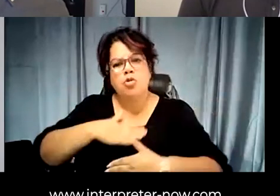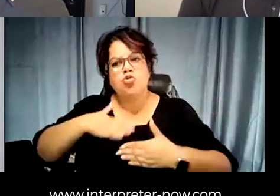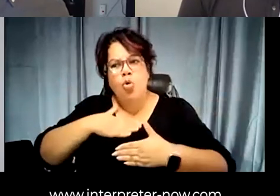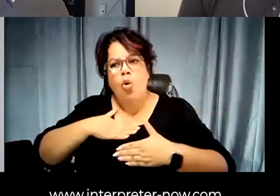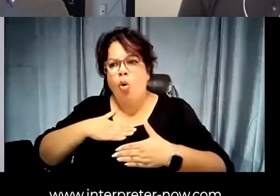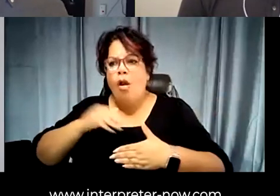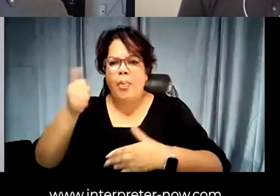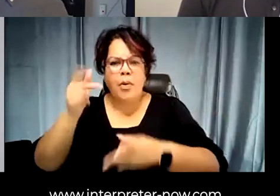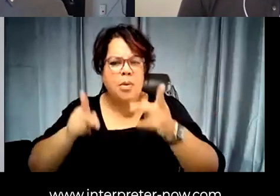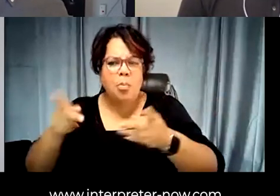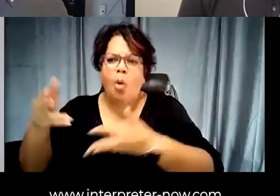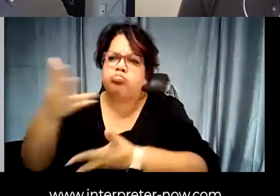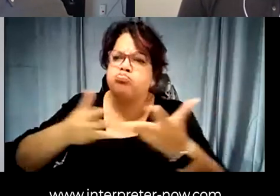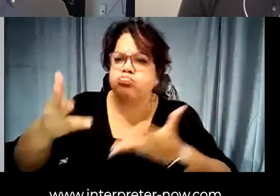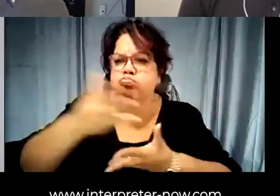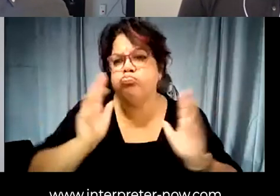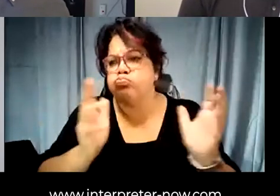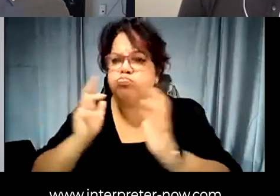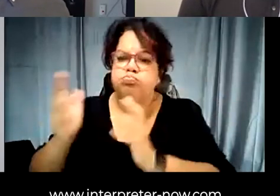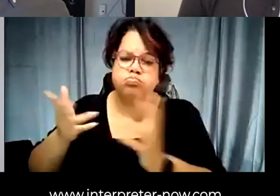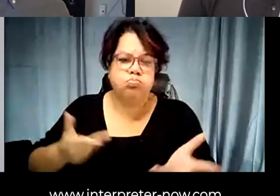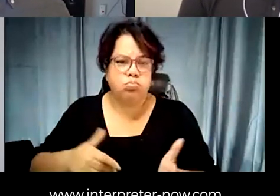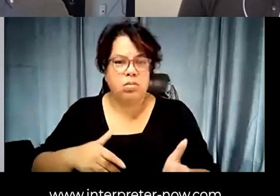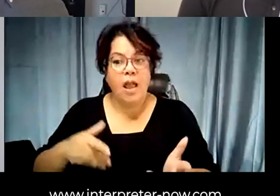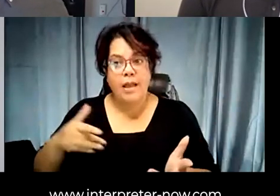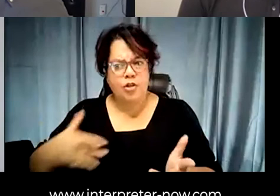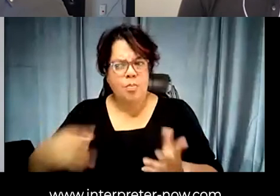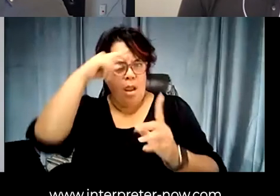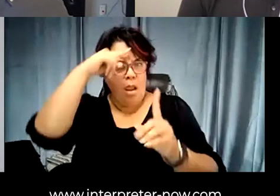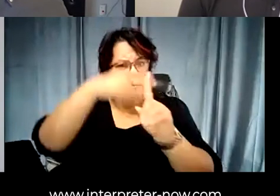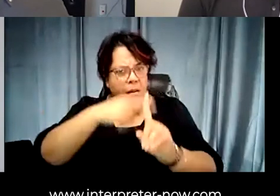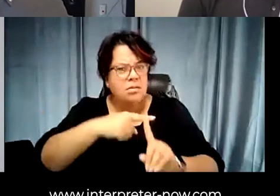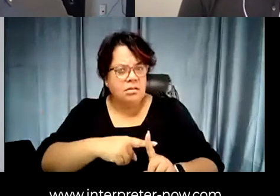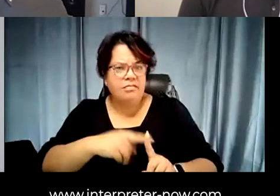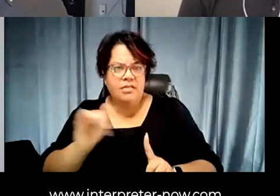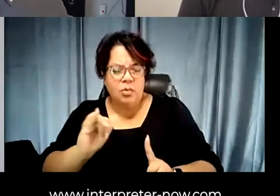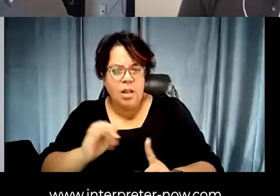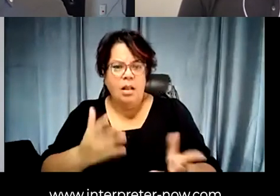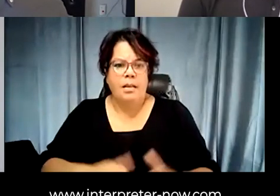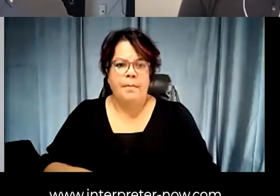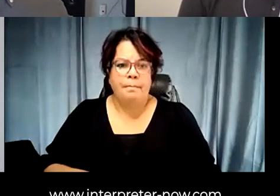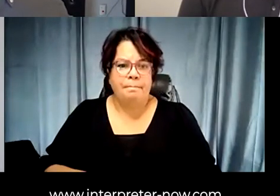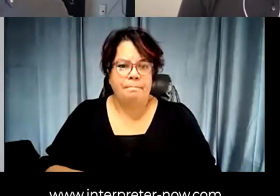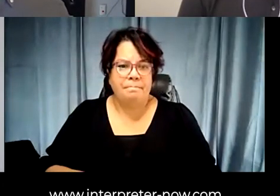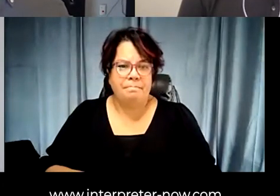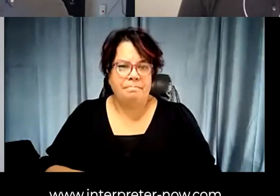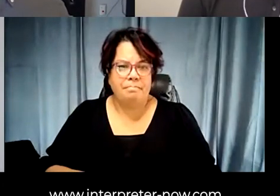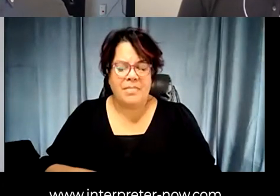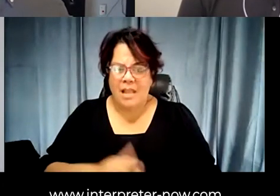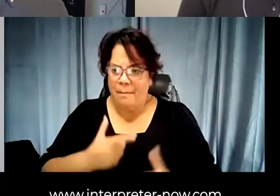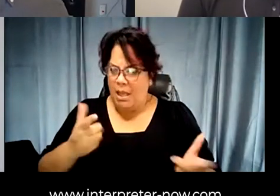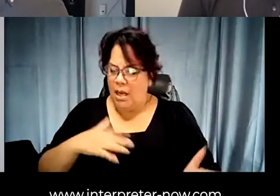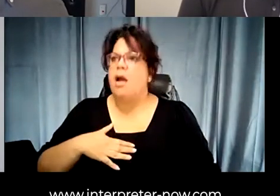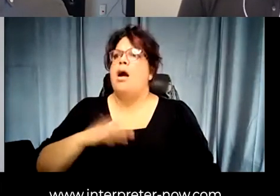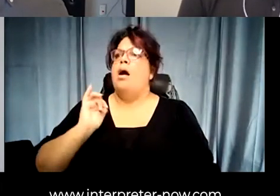around other people. And I also am someone who tends to be pretty positive. And I think the big kind of aha moments for